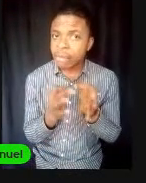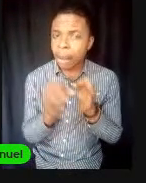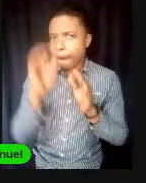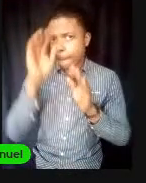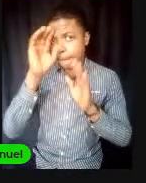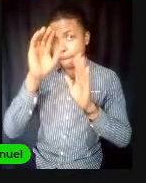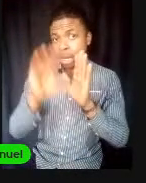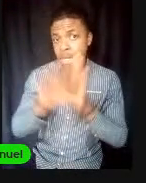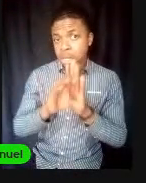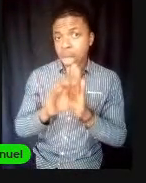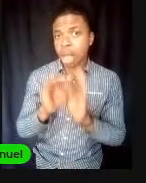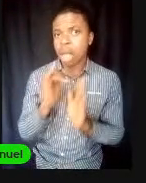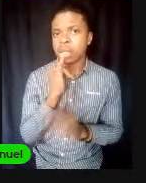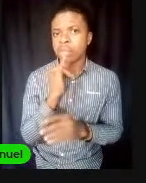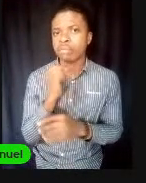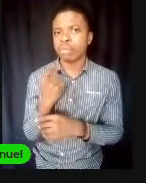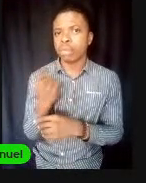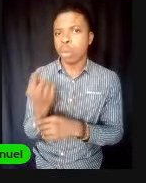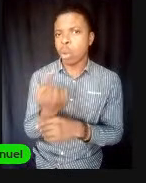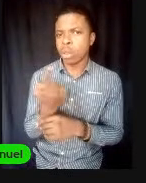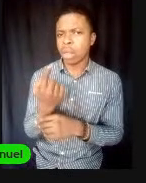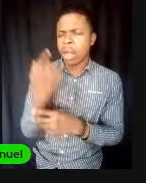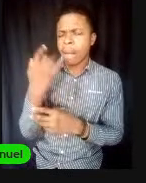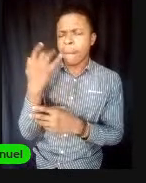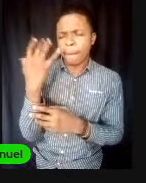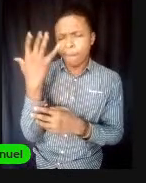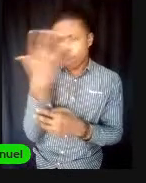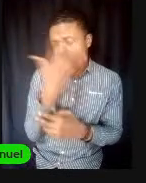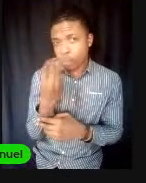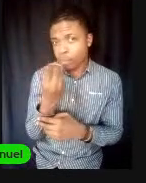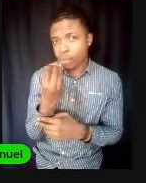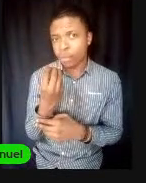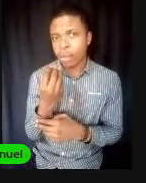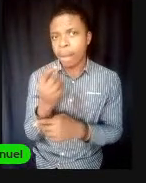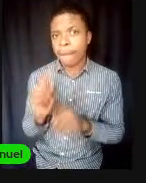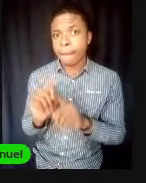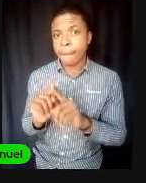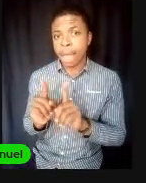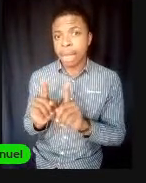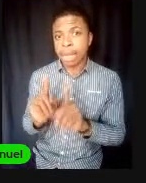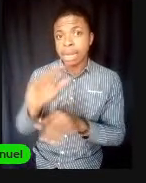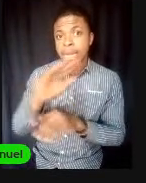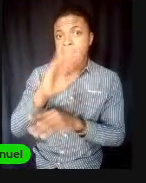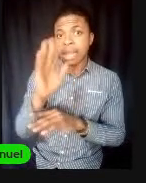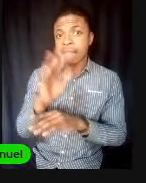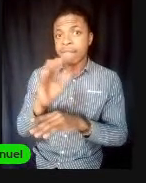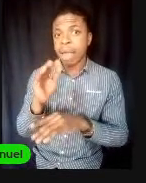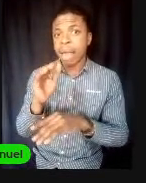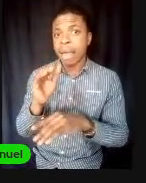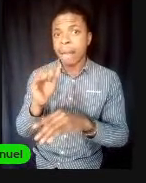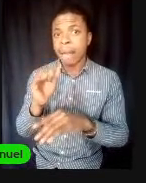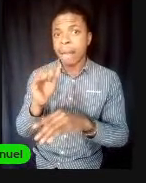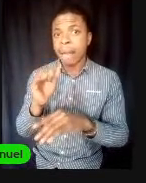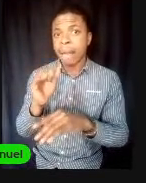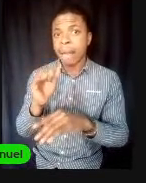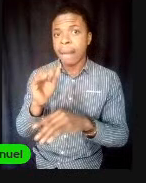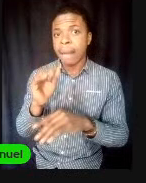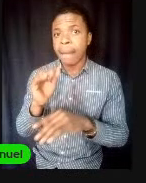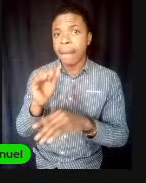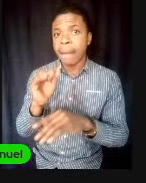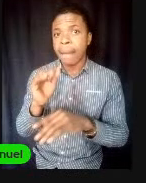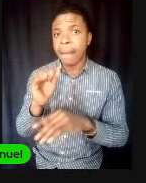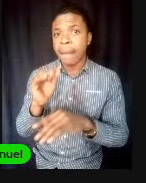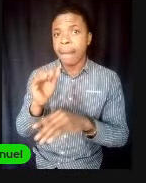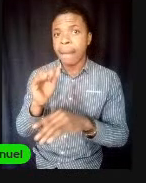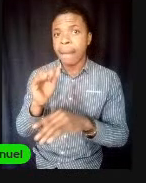person confused, then the aim has not been achieved. Okay, so the main aim of a graphic design